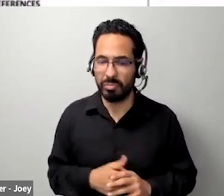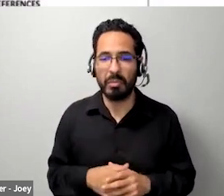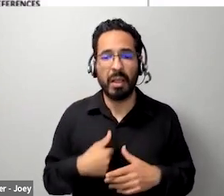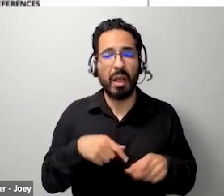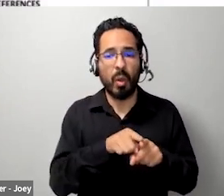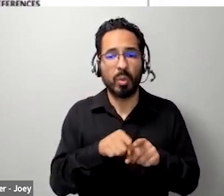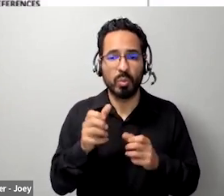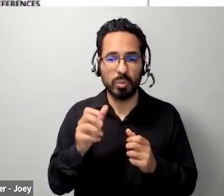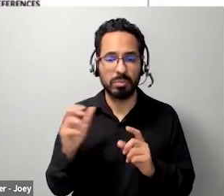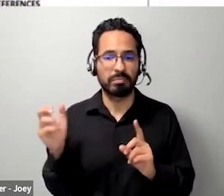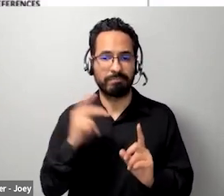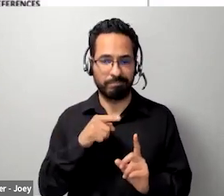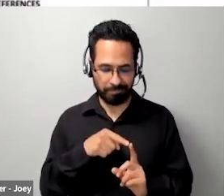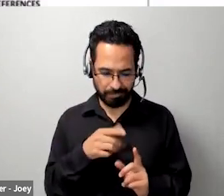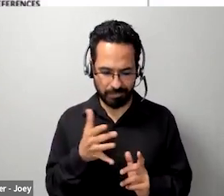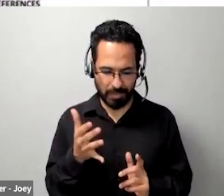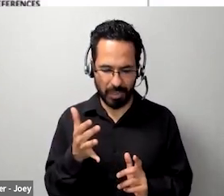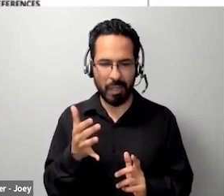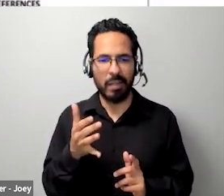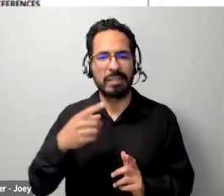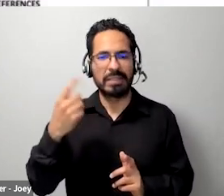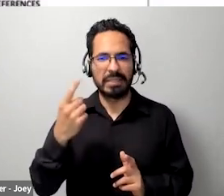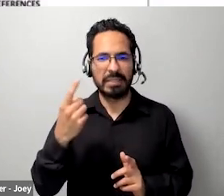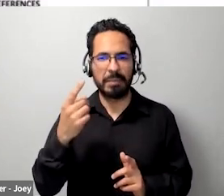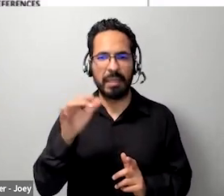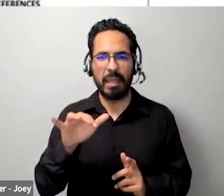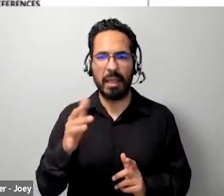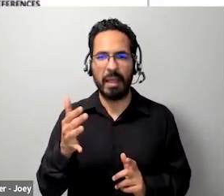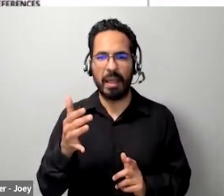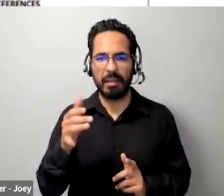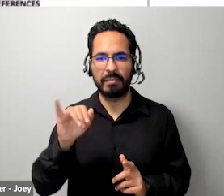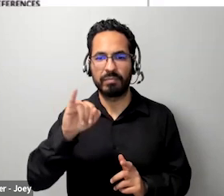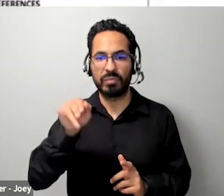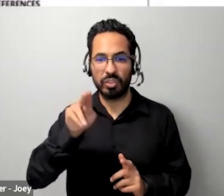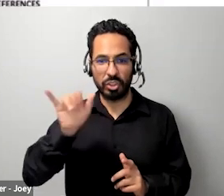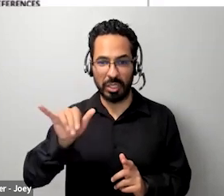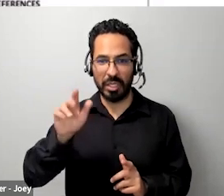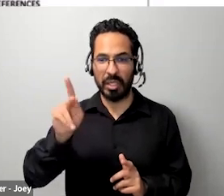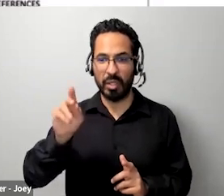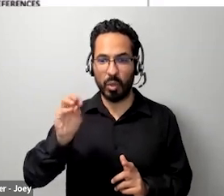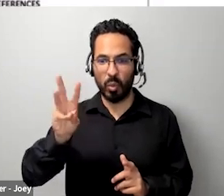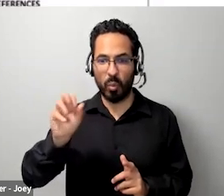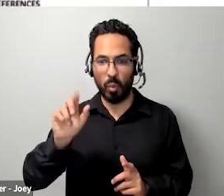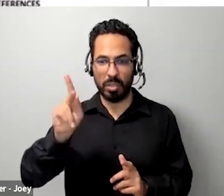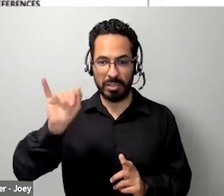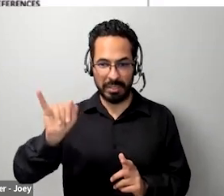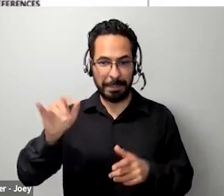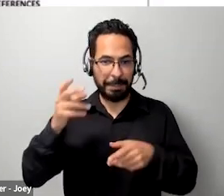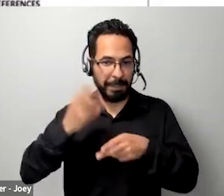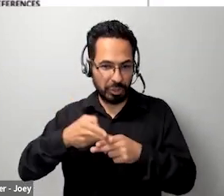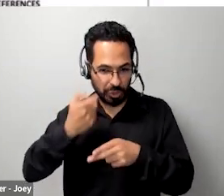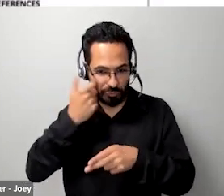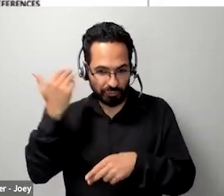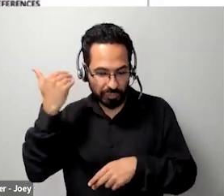to revert back to something that Jenny Kowalski mentioned in her session earlier today